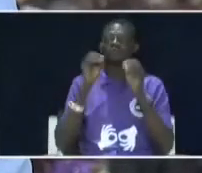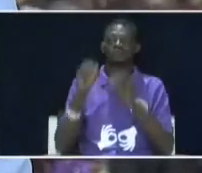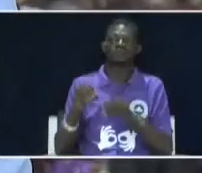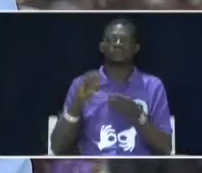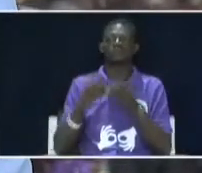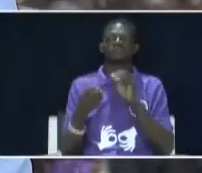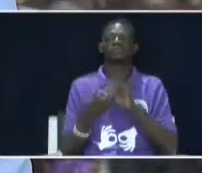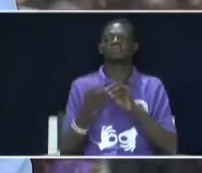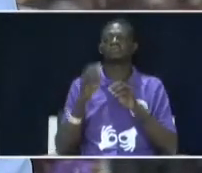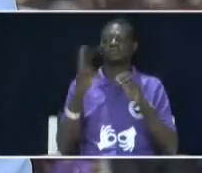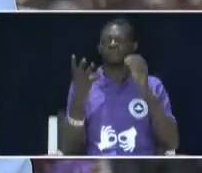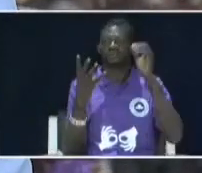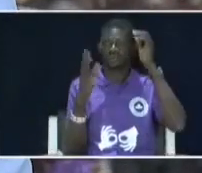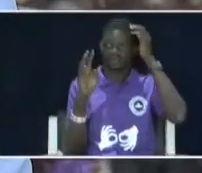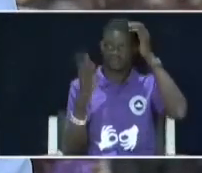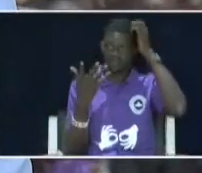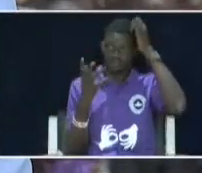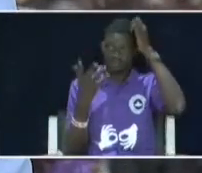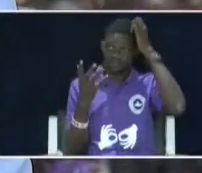four.